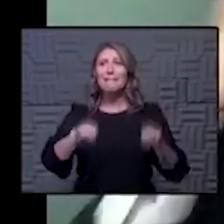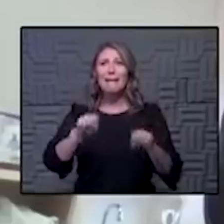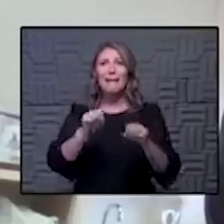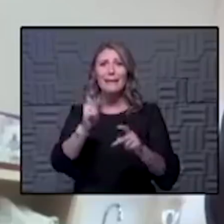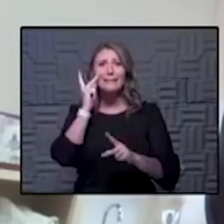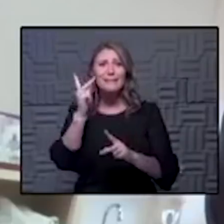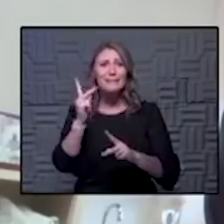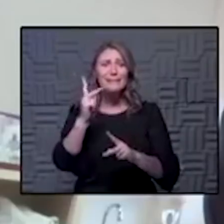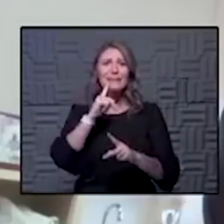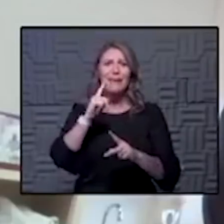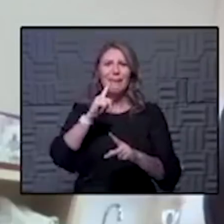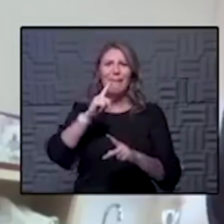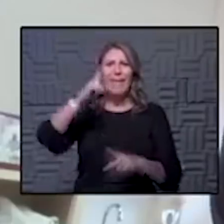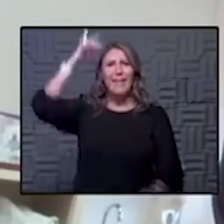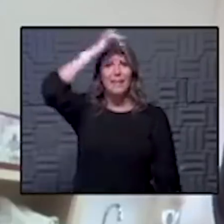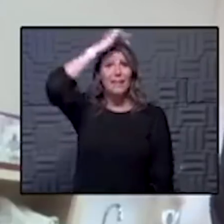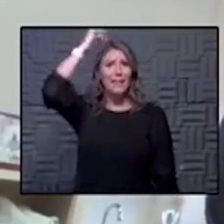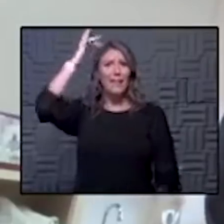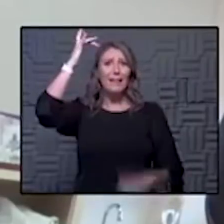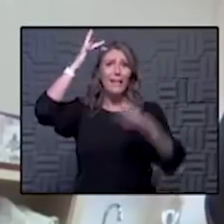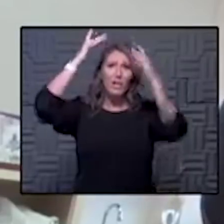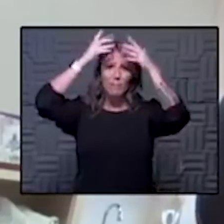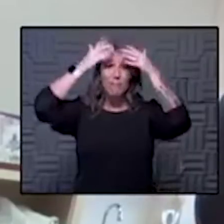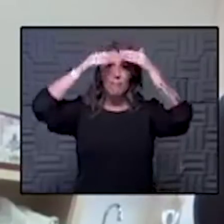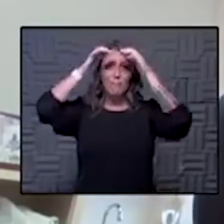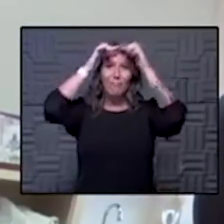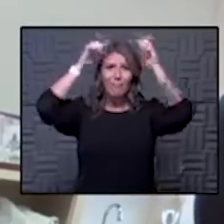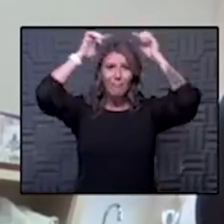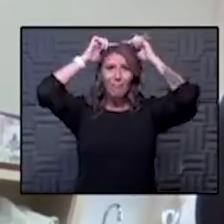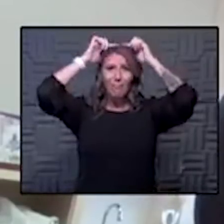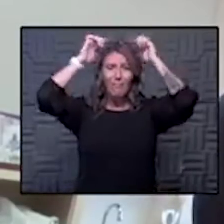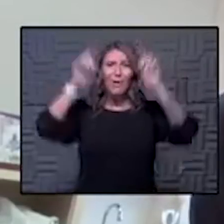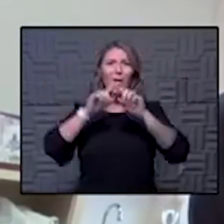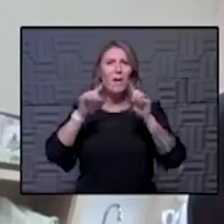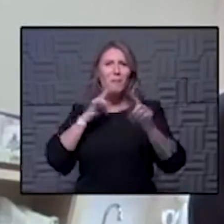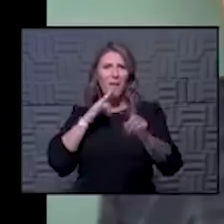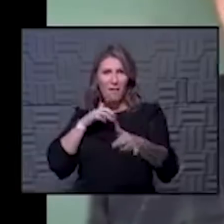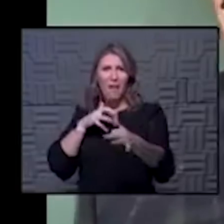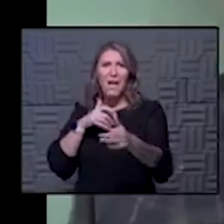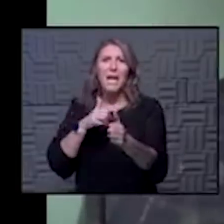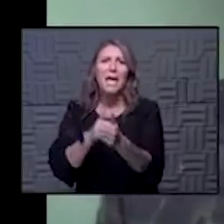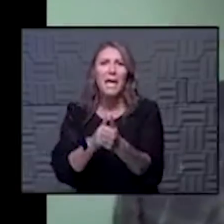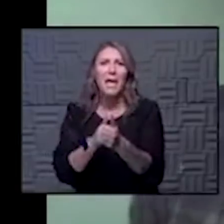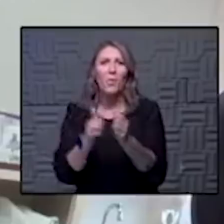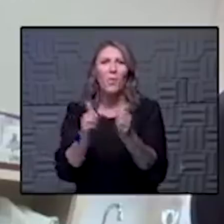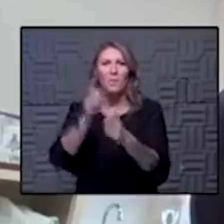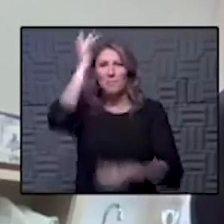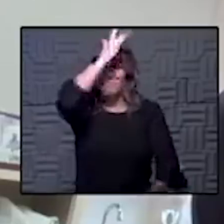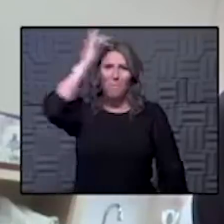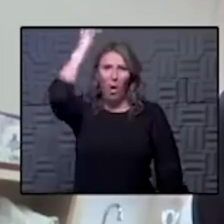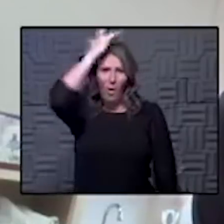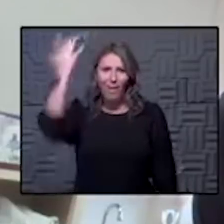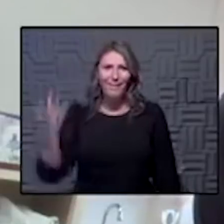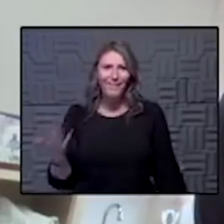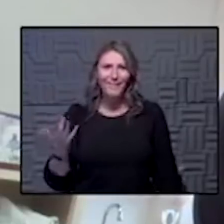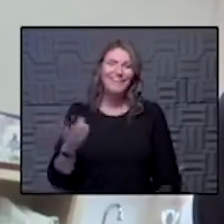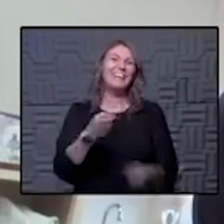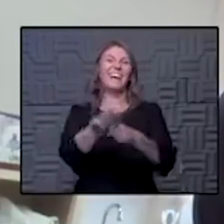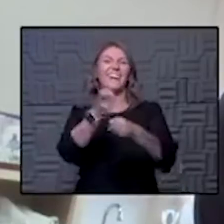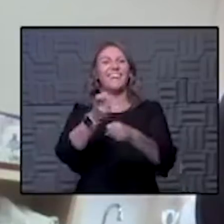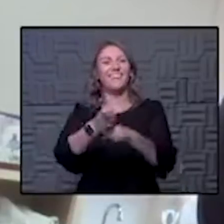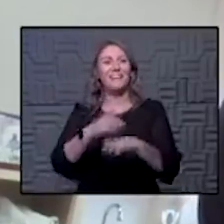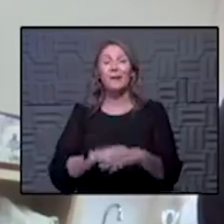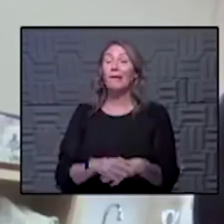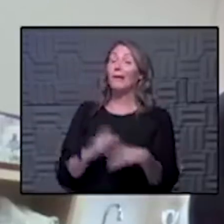depart. And Garold, I think you're still ahead of me, but I'm gaining ground, man. Well, Steve, I was waiting for you